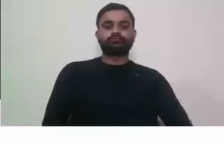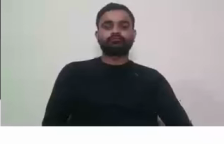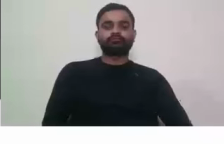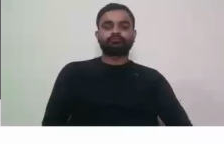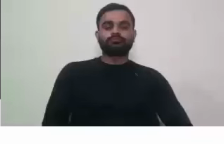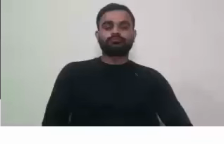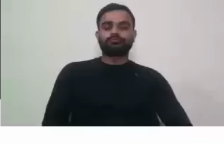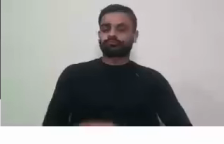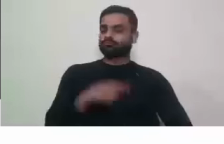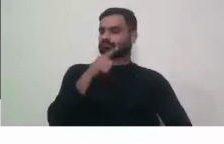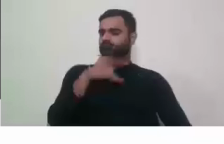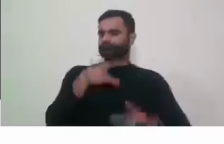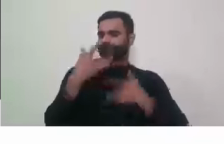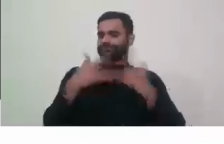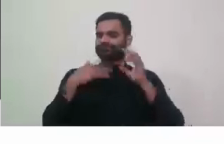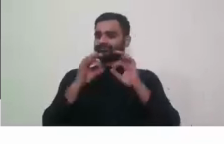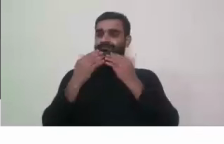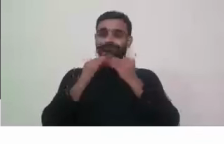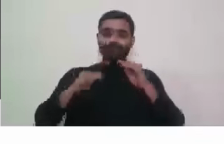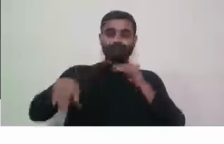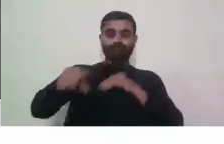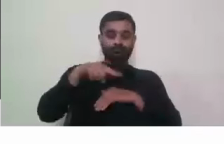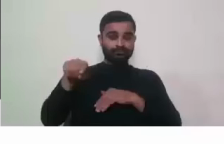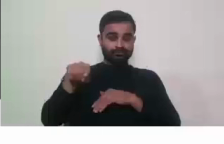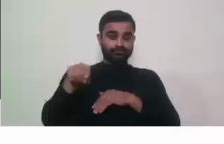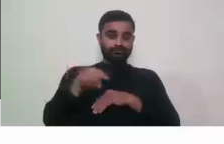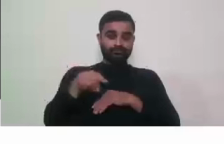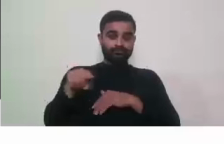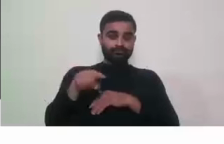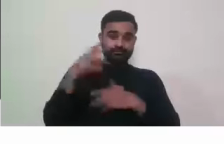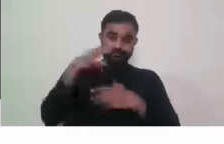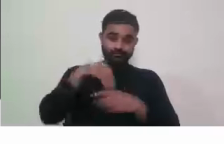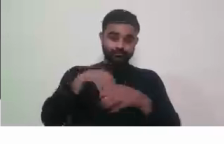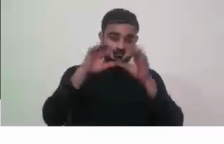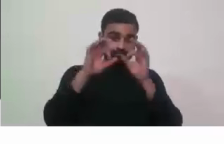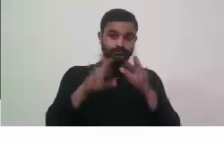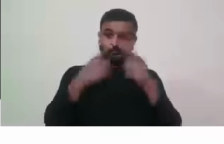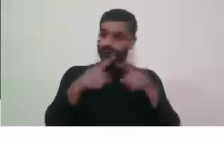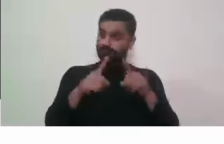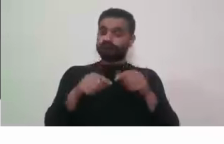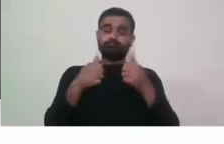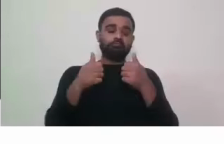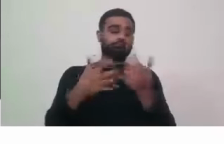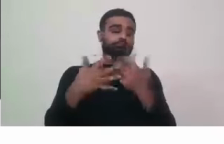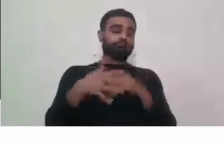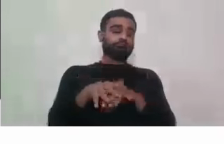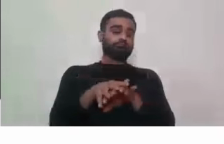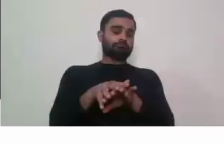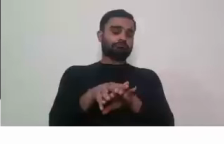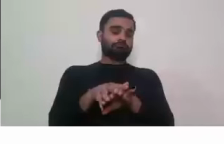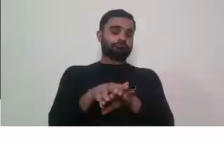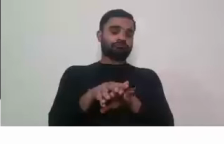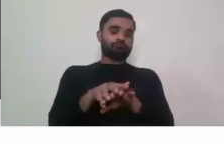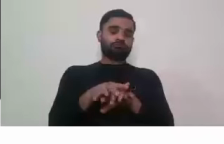And there's something interesting coming on. Students that English goes to ghost. Exactly. Yeah, that's so well said.